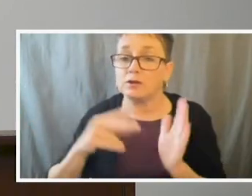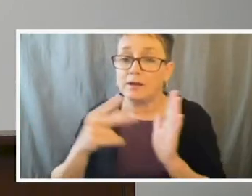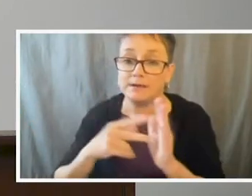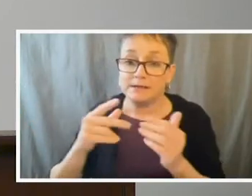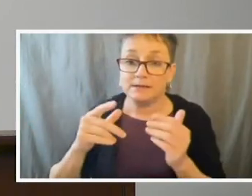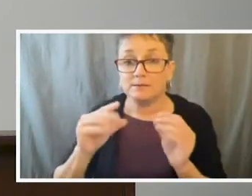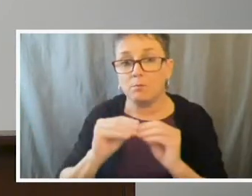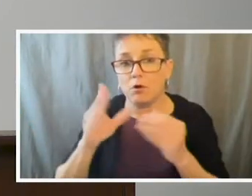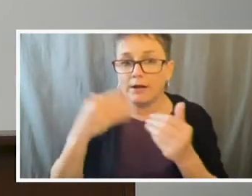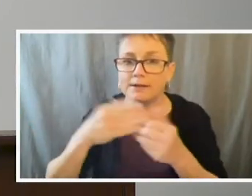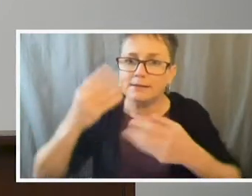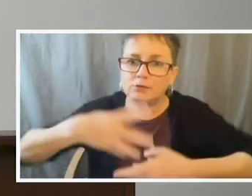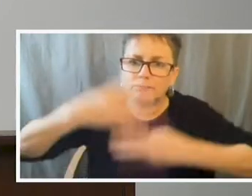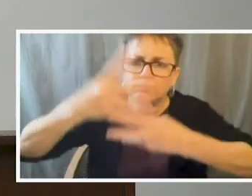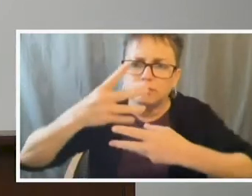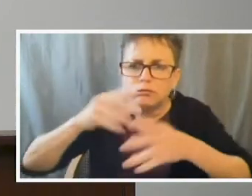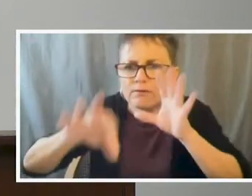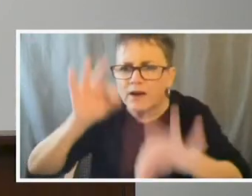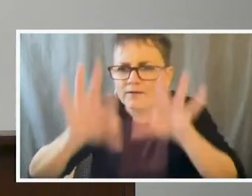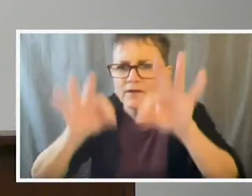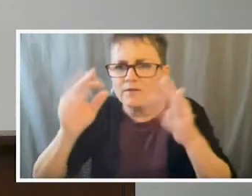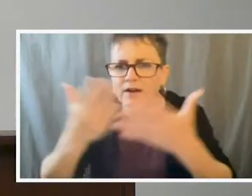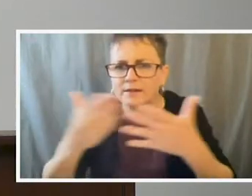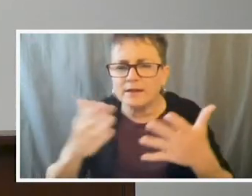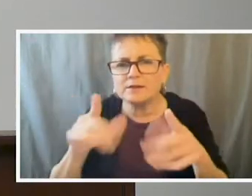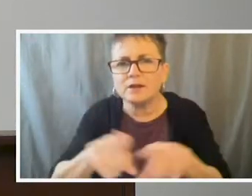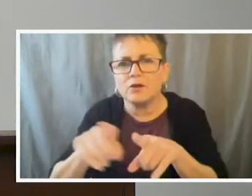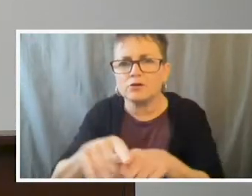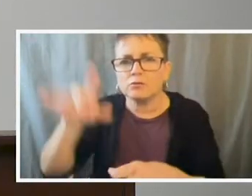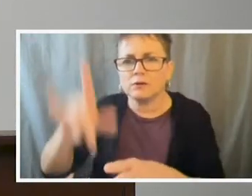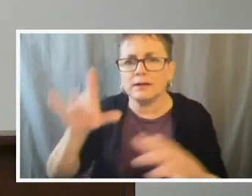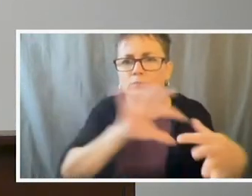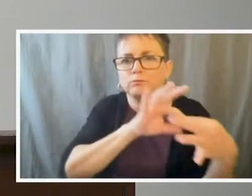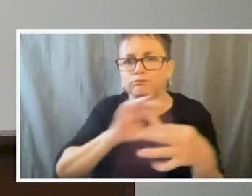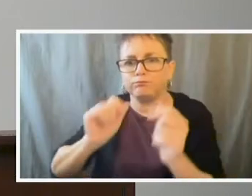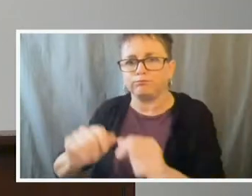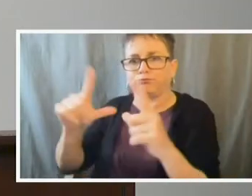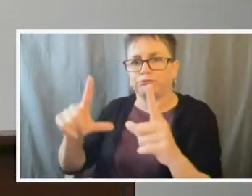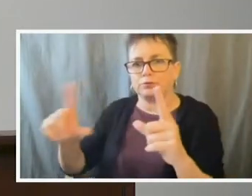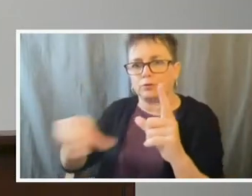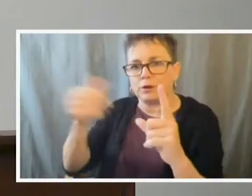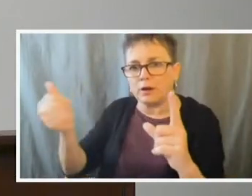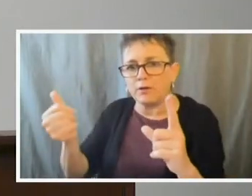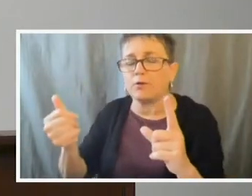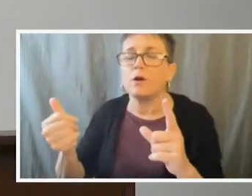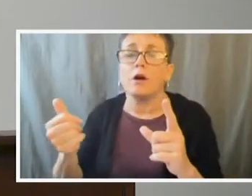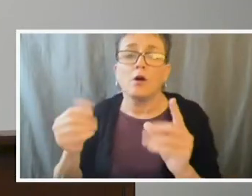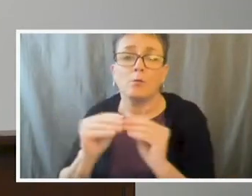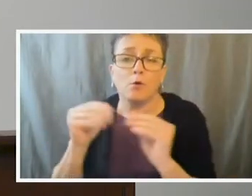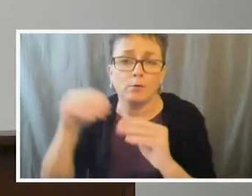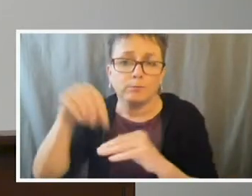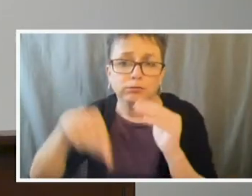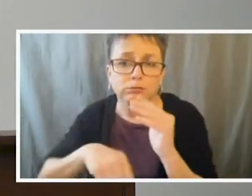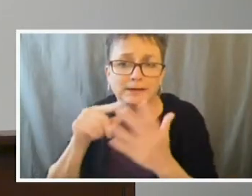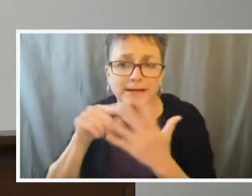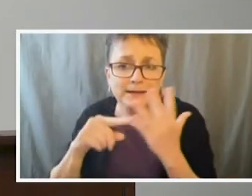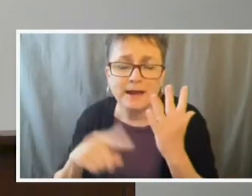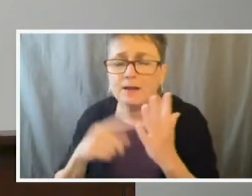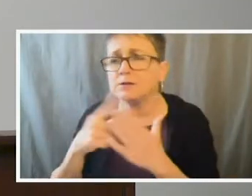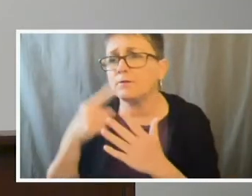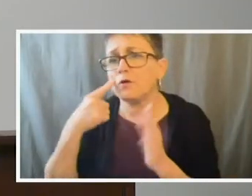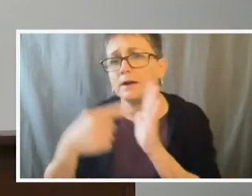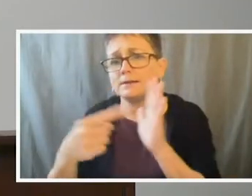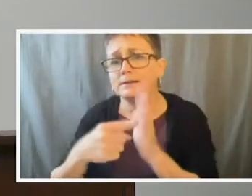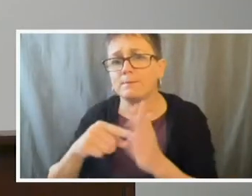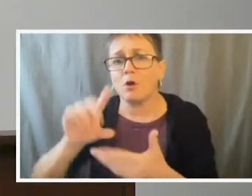individuals, as well as easy-to-use links to specific information, such as our reduced fare program, community transportation services, and our